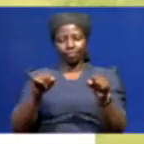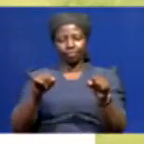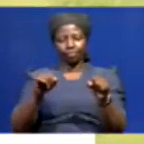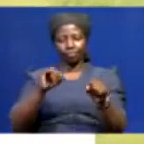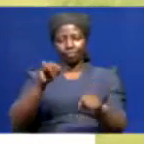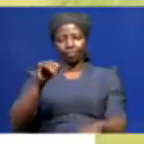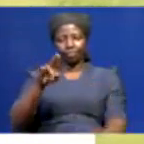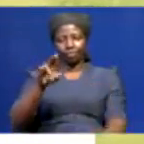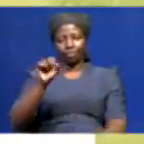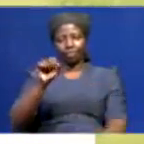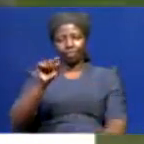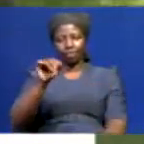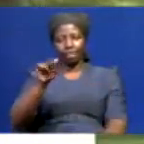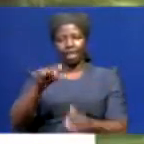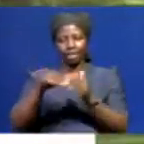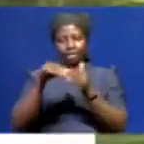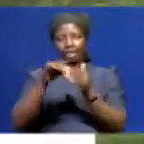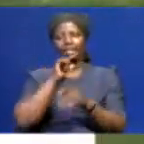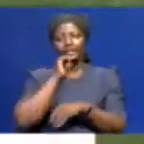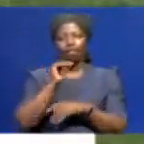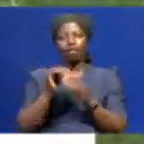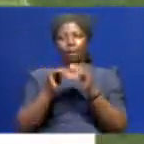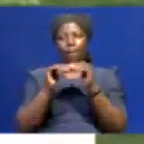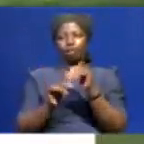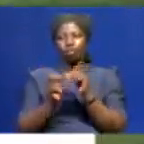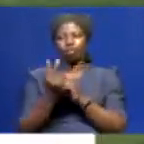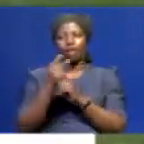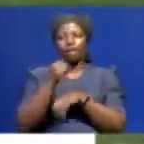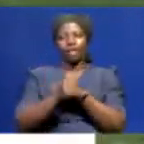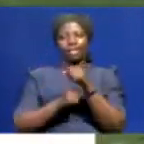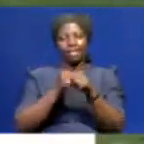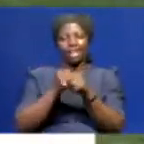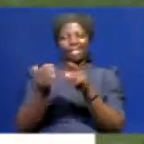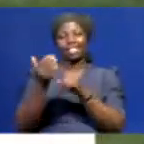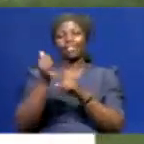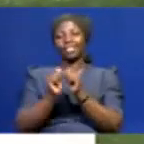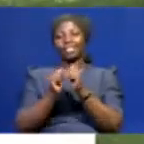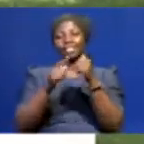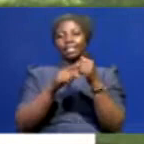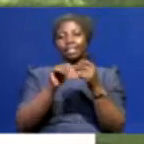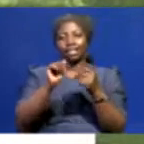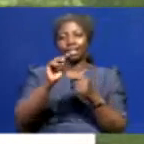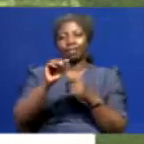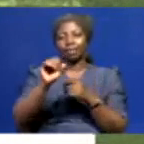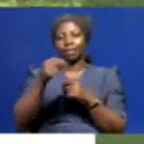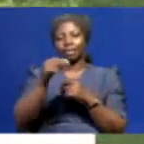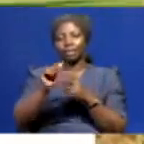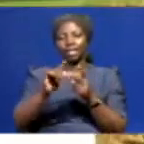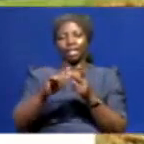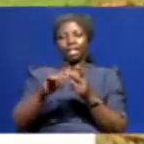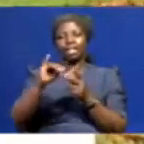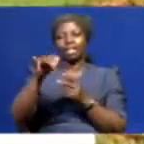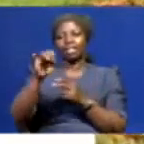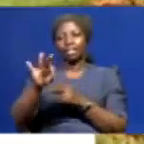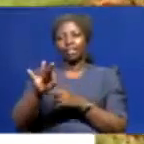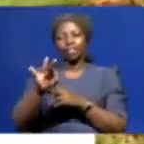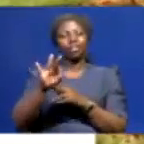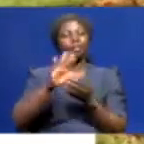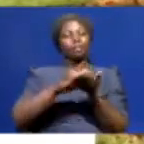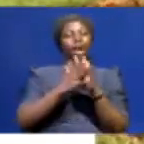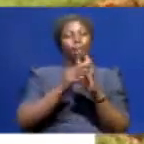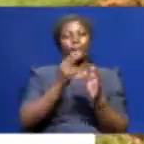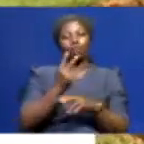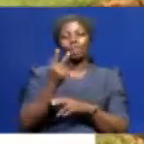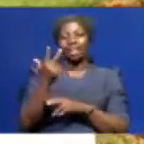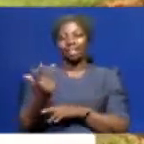Justin Ngeera led the boys under 12 category with over par 16, while Amarsha and Jeff Kivi took the second and third positions